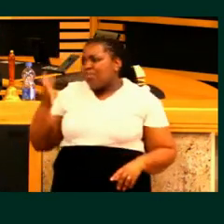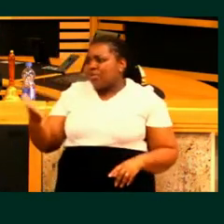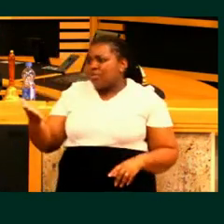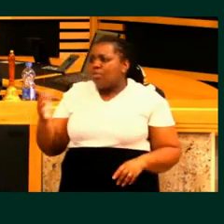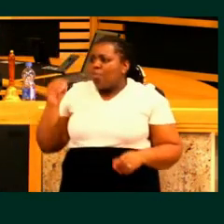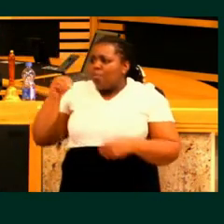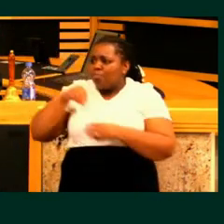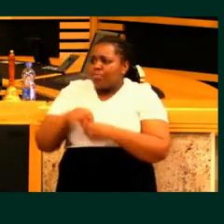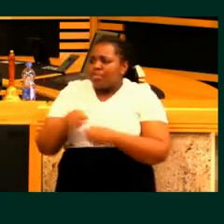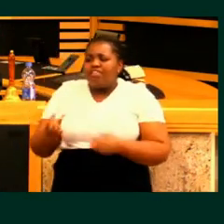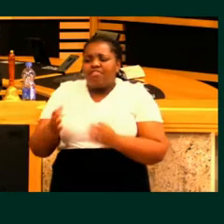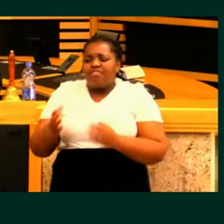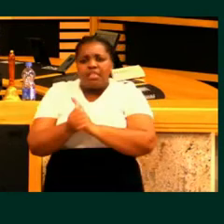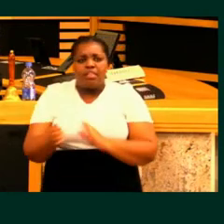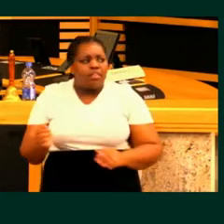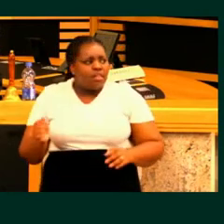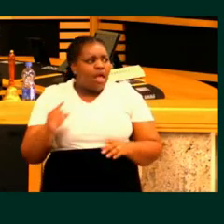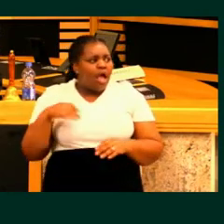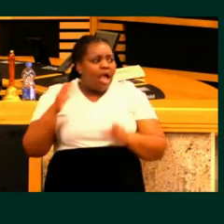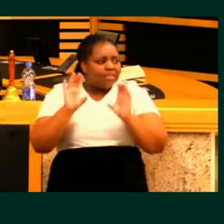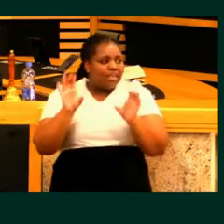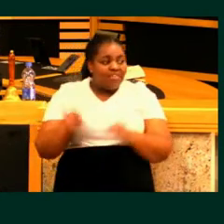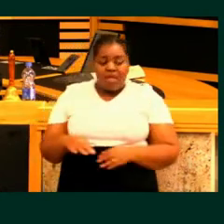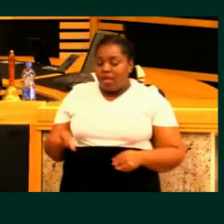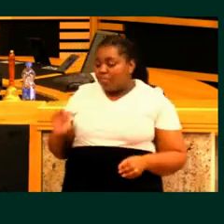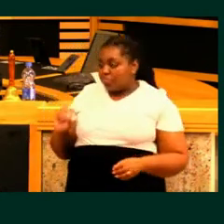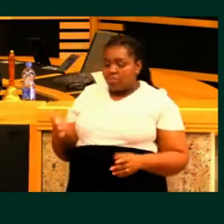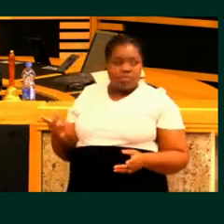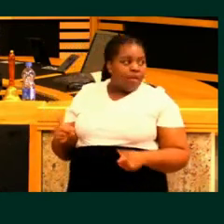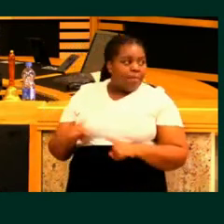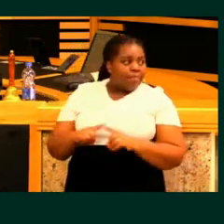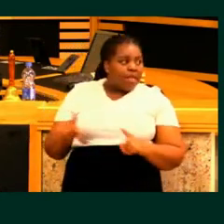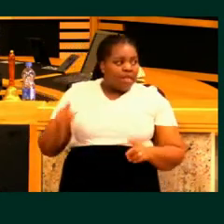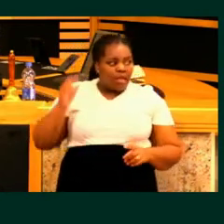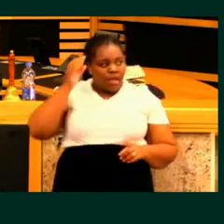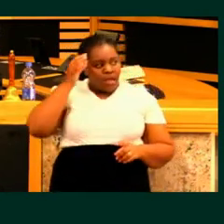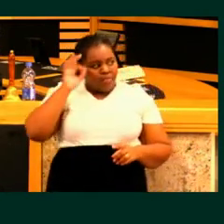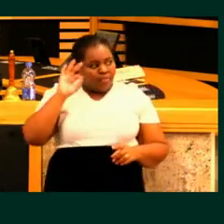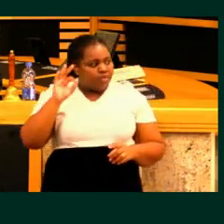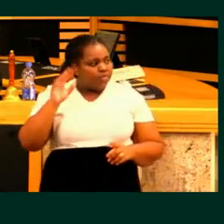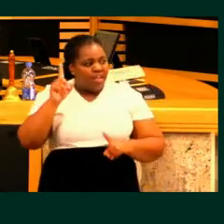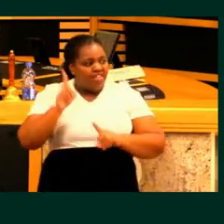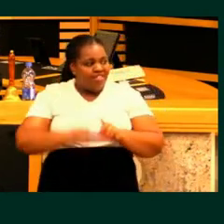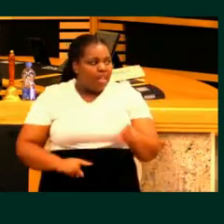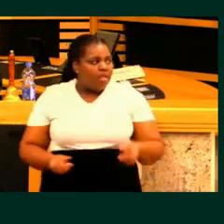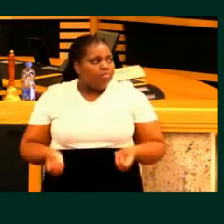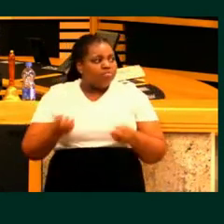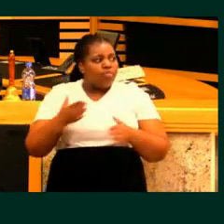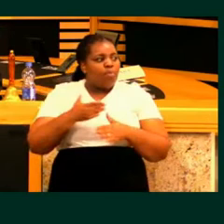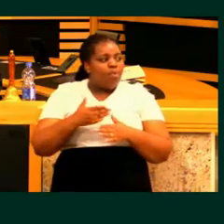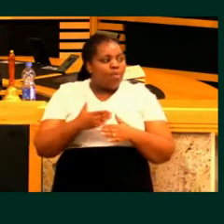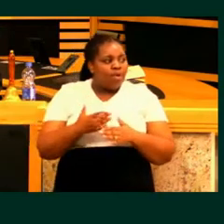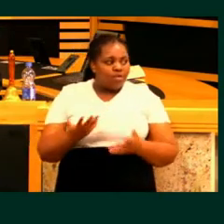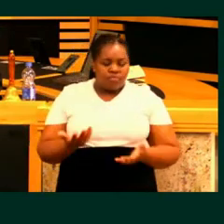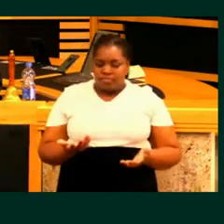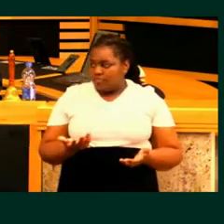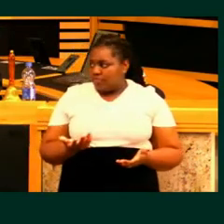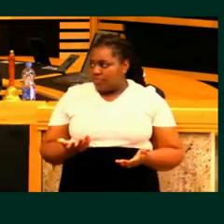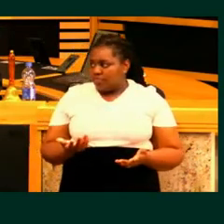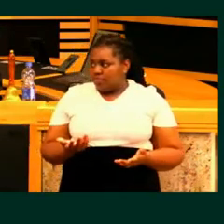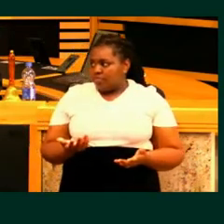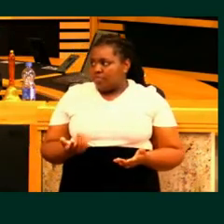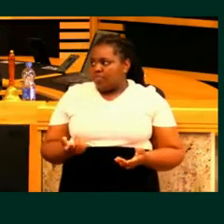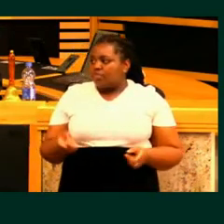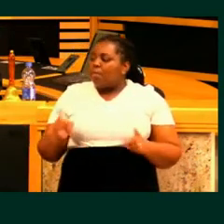capacitate her all her certificates are gathering dust while the the Departments are failing to meet the equity Target of only 2% the office of the